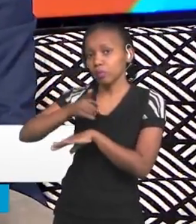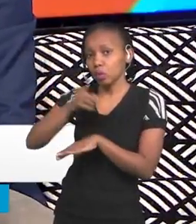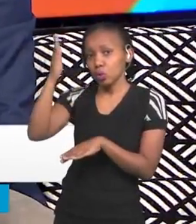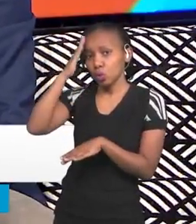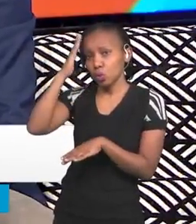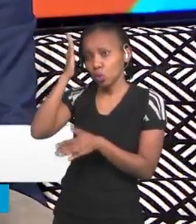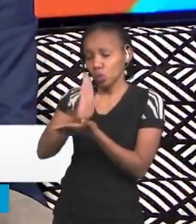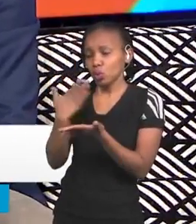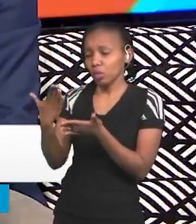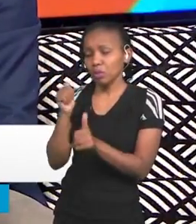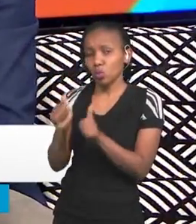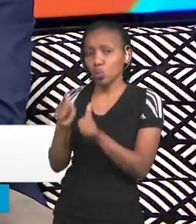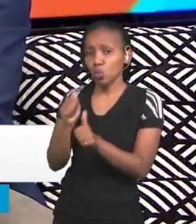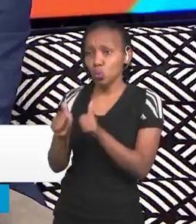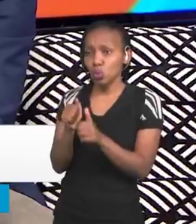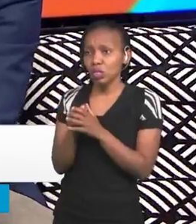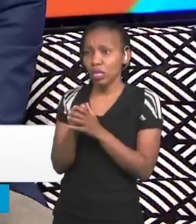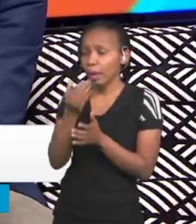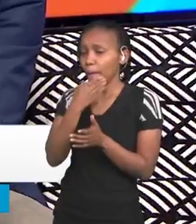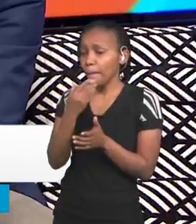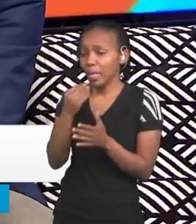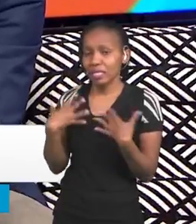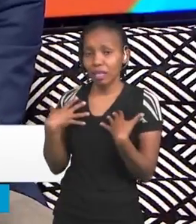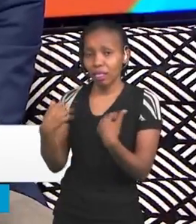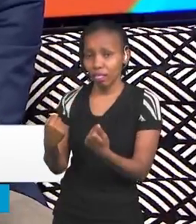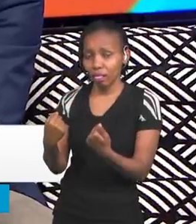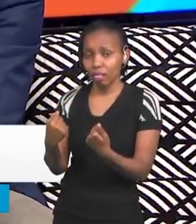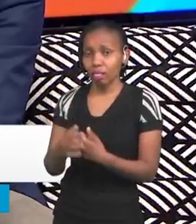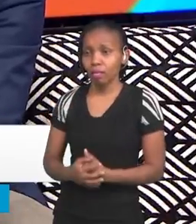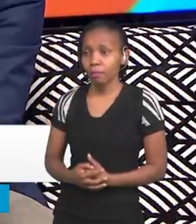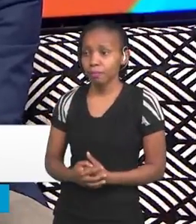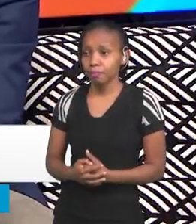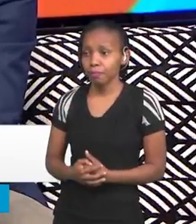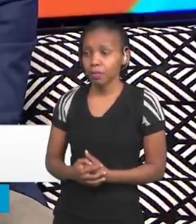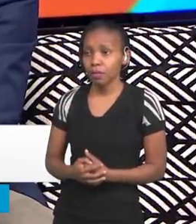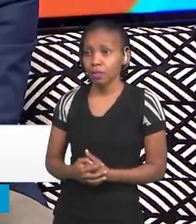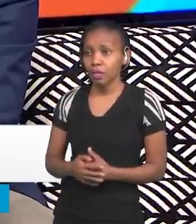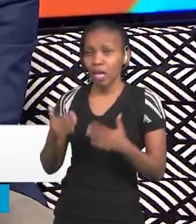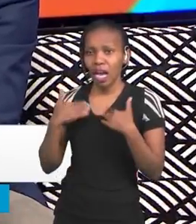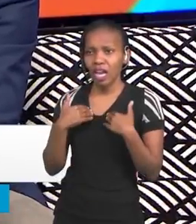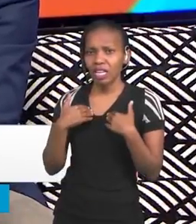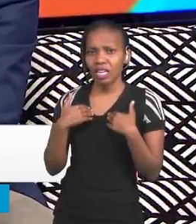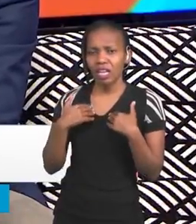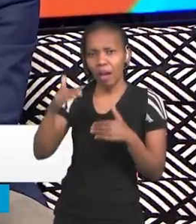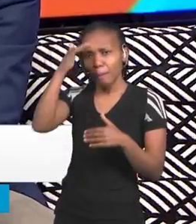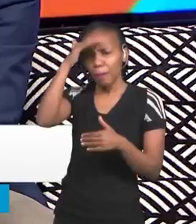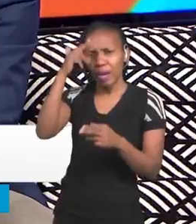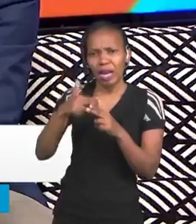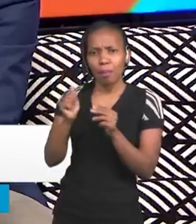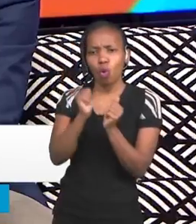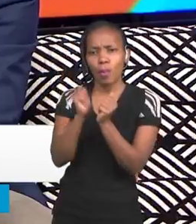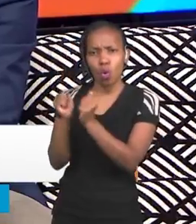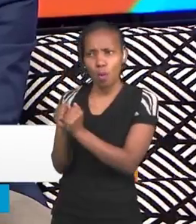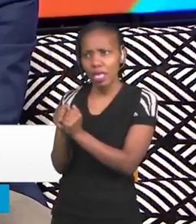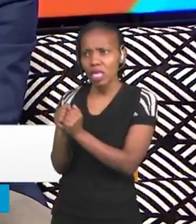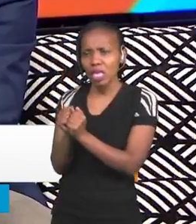very detrimental to even men's health. Mm-hmm. There was a time we had kumi kumi. You remember those days? Mm-hmm. Where this